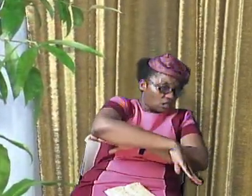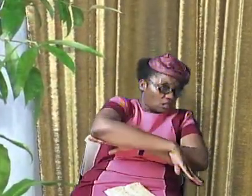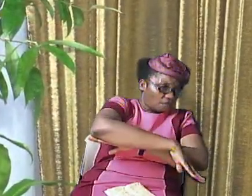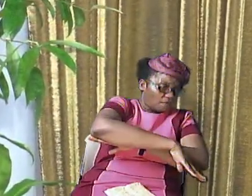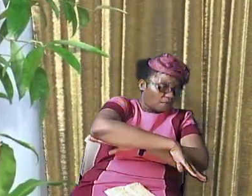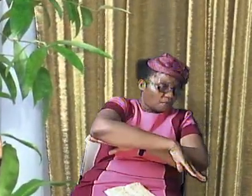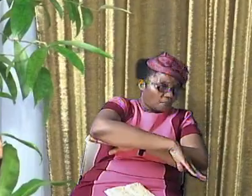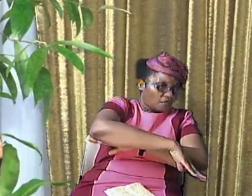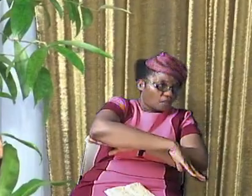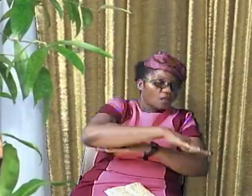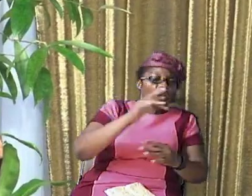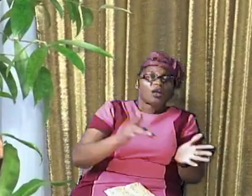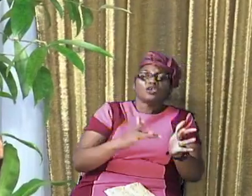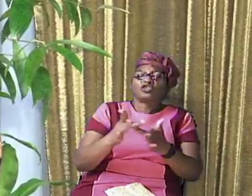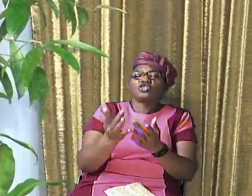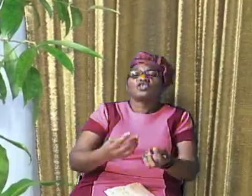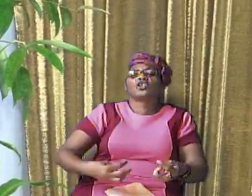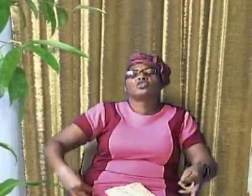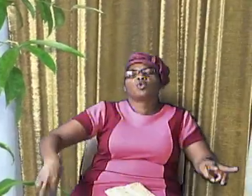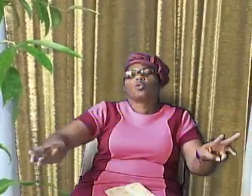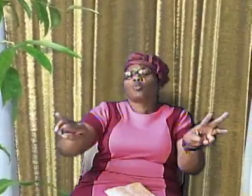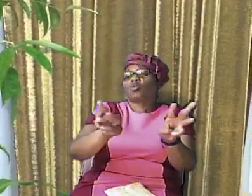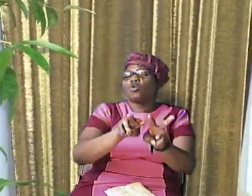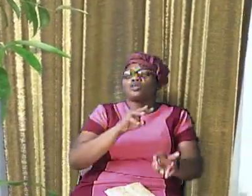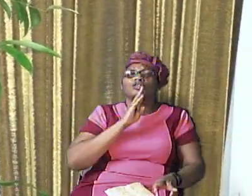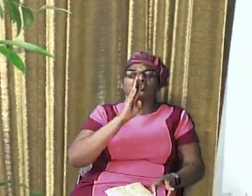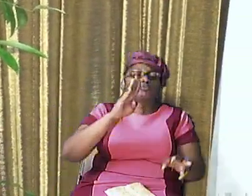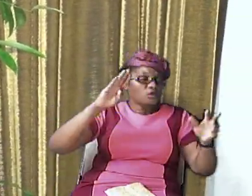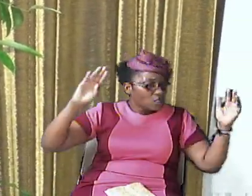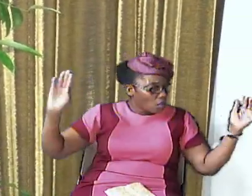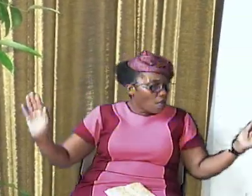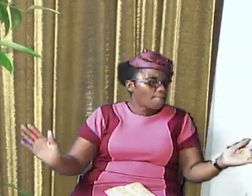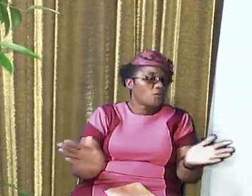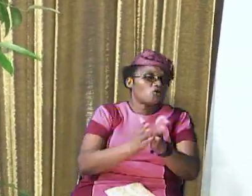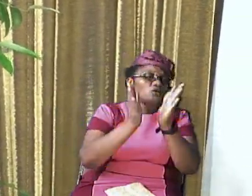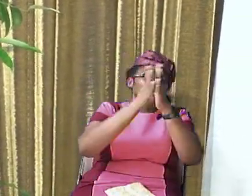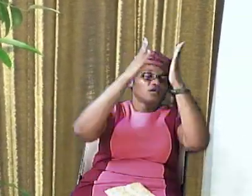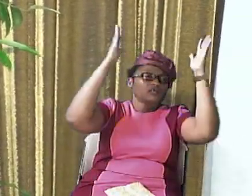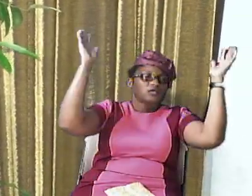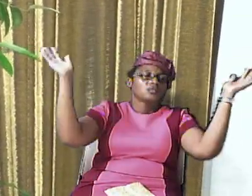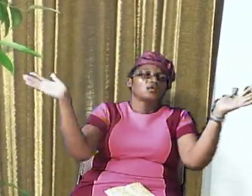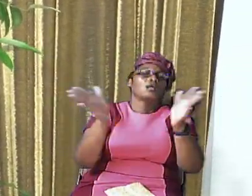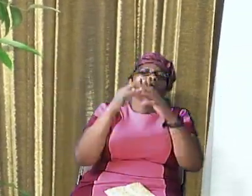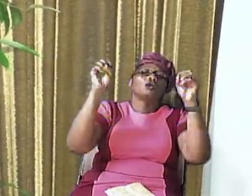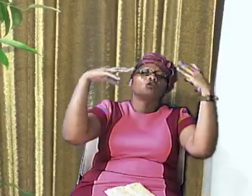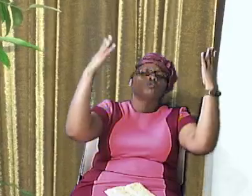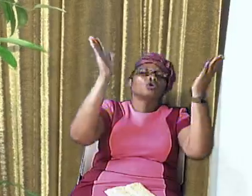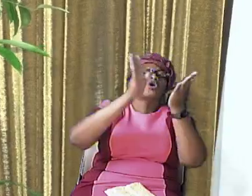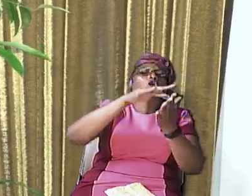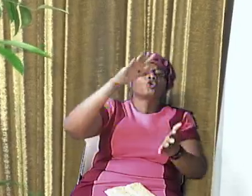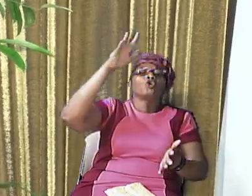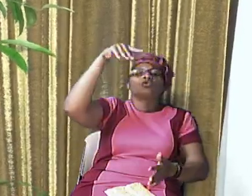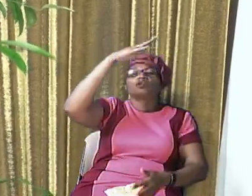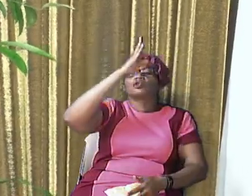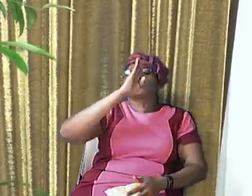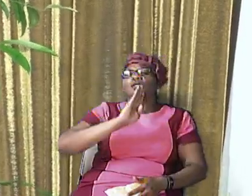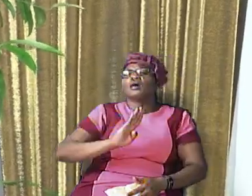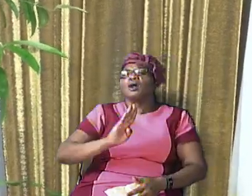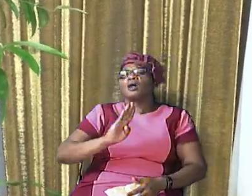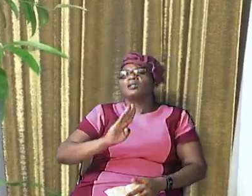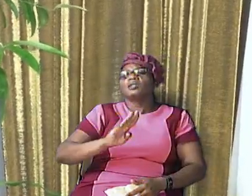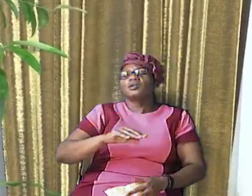same, he's worthy to be praised. Hallelujah. Glory to God. It's just an